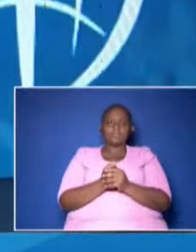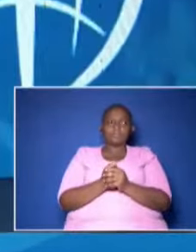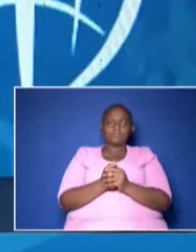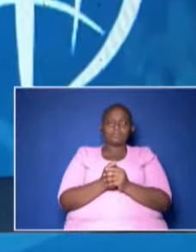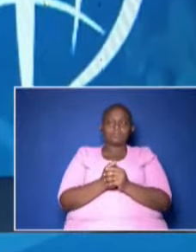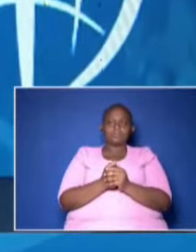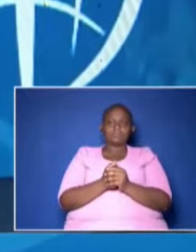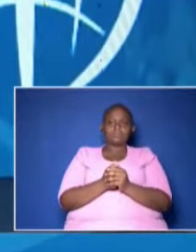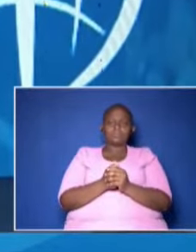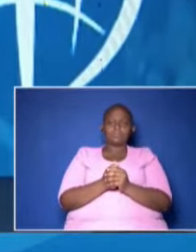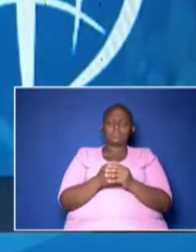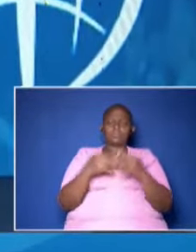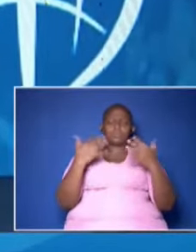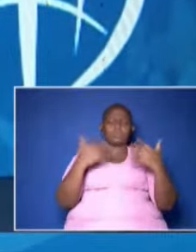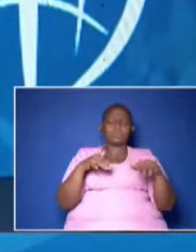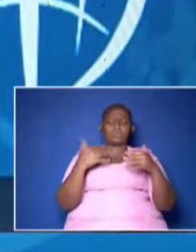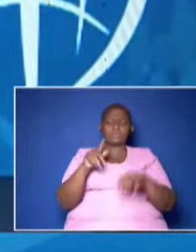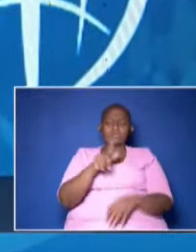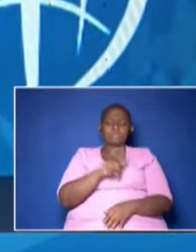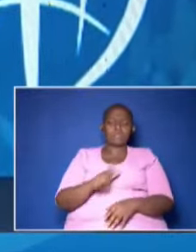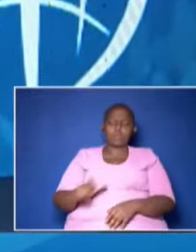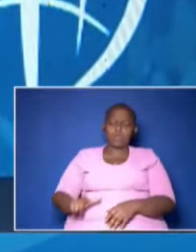him wonderful